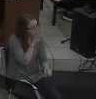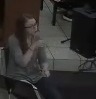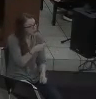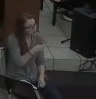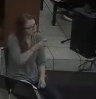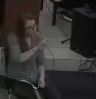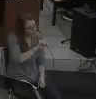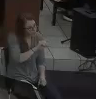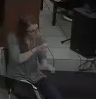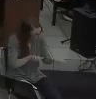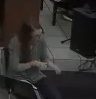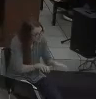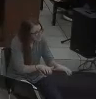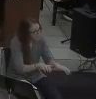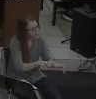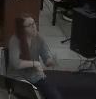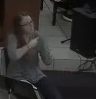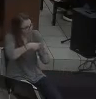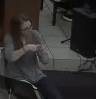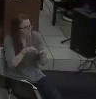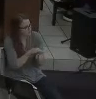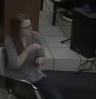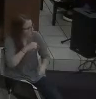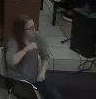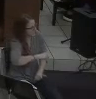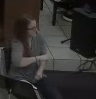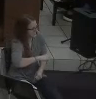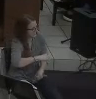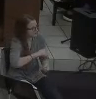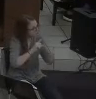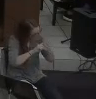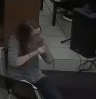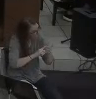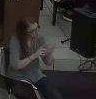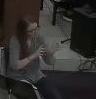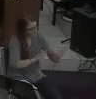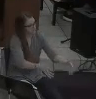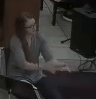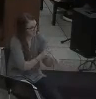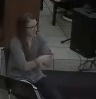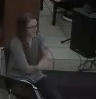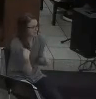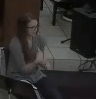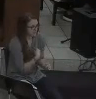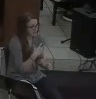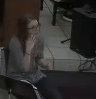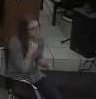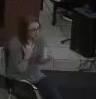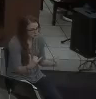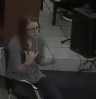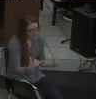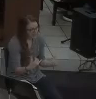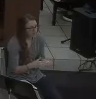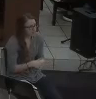as well as spiritual resistance to the forces we face today, the forces that